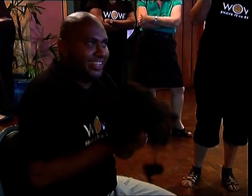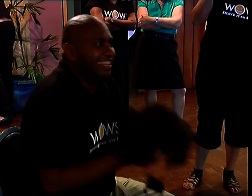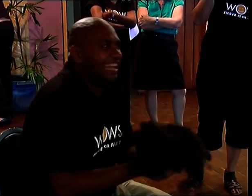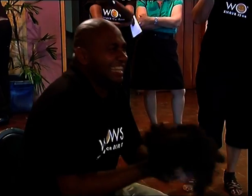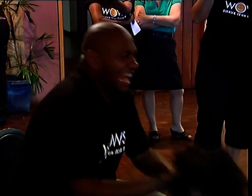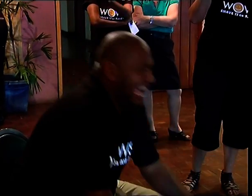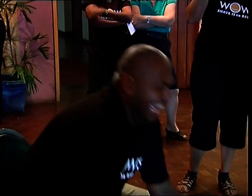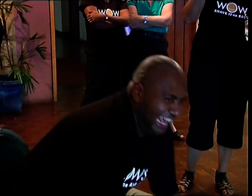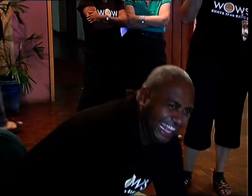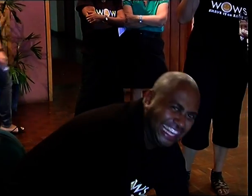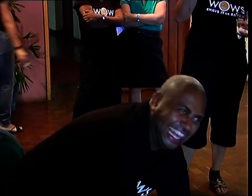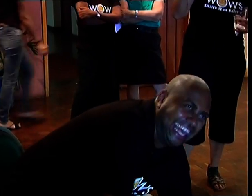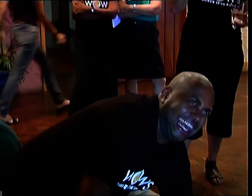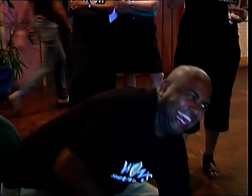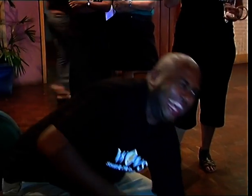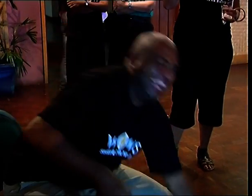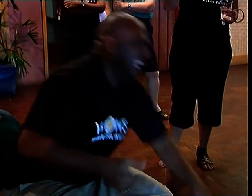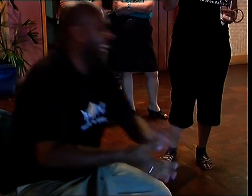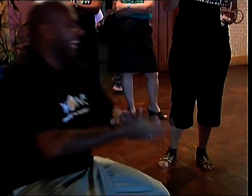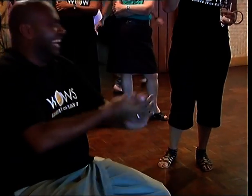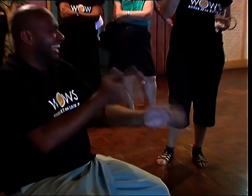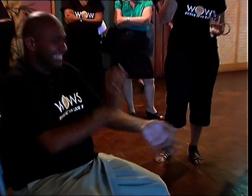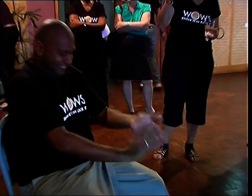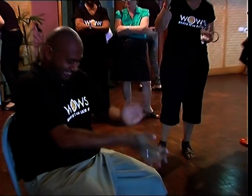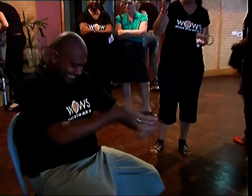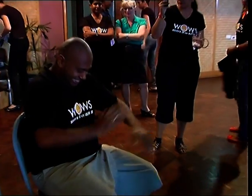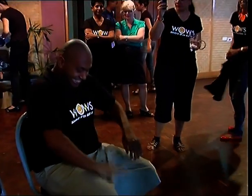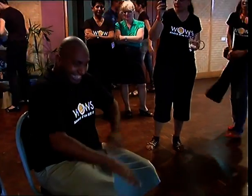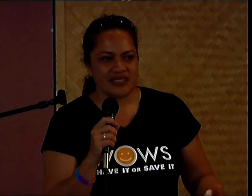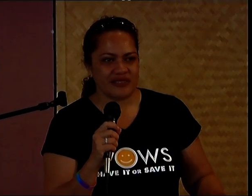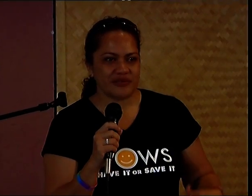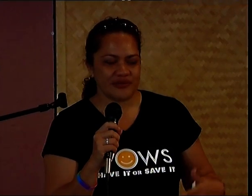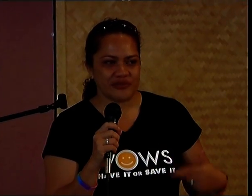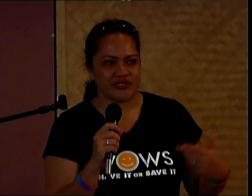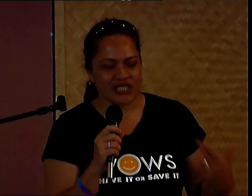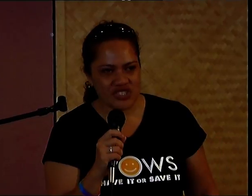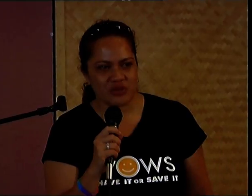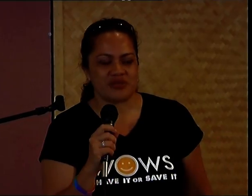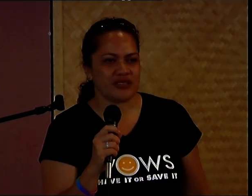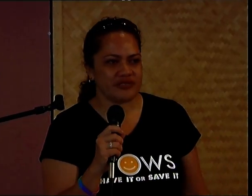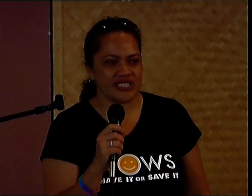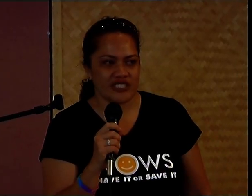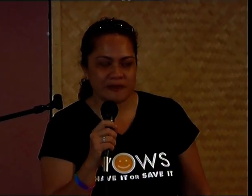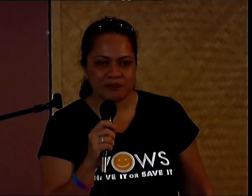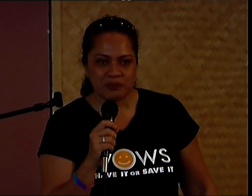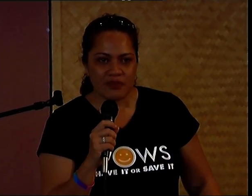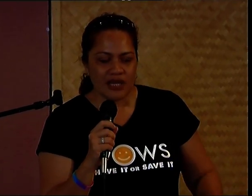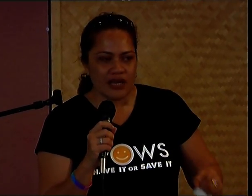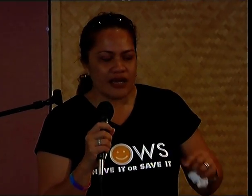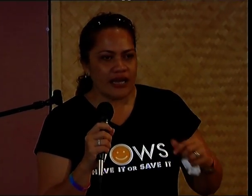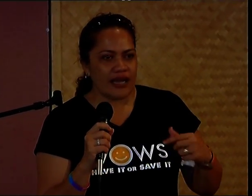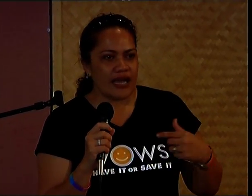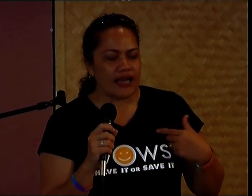and Pedeli Rokutuivuna shaved their hair off today to launch the campaign. An emotional Sina Kami, Thai's